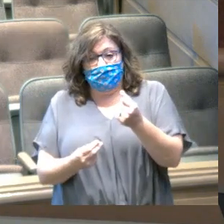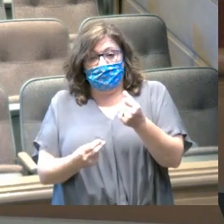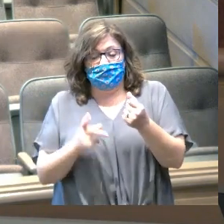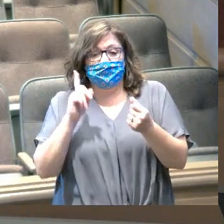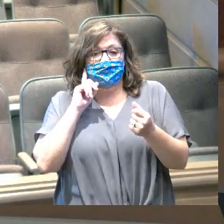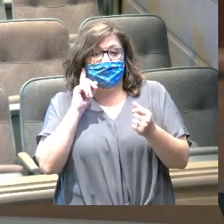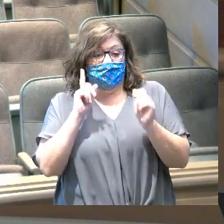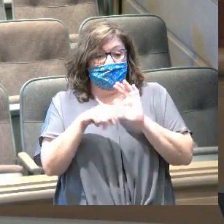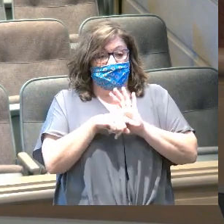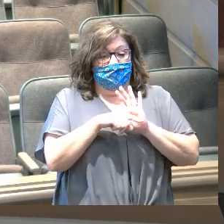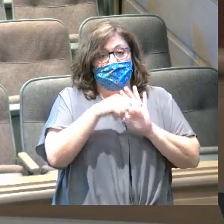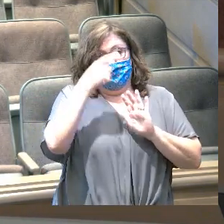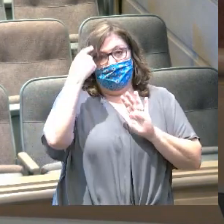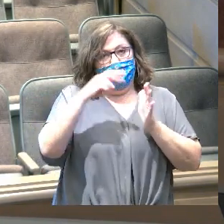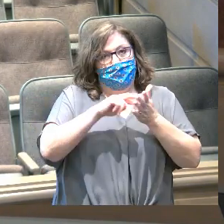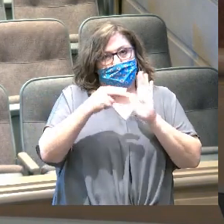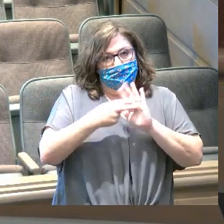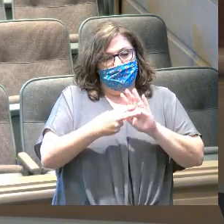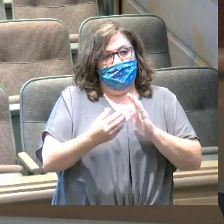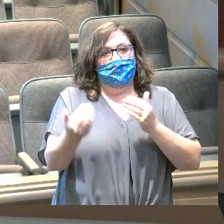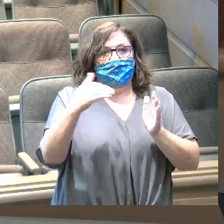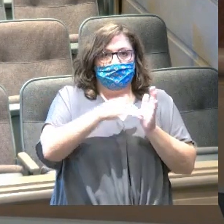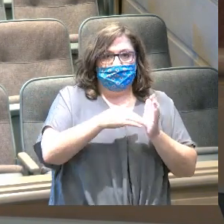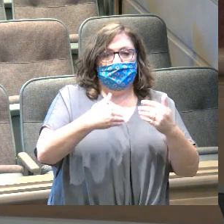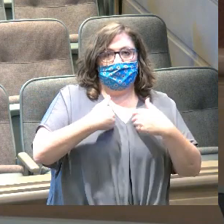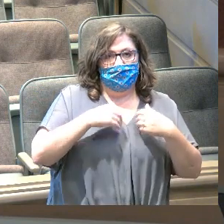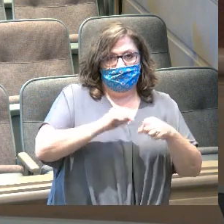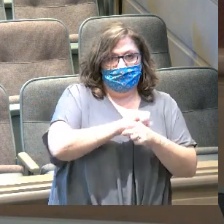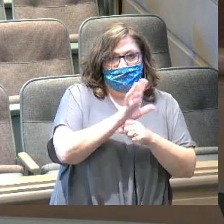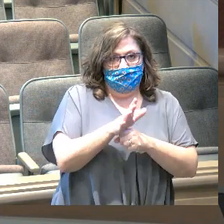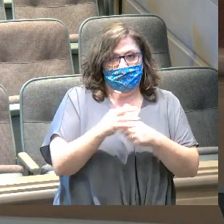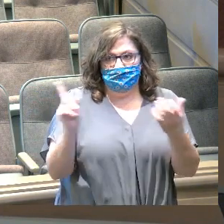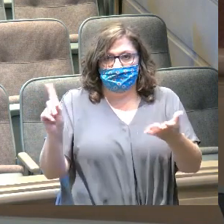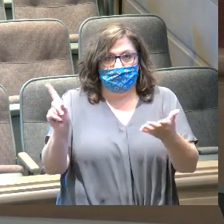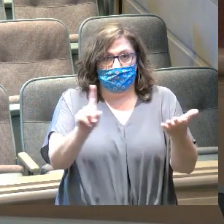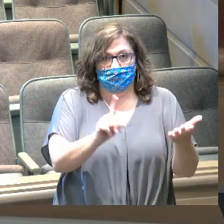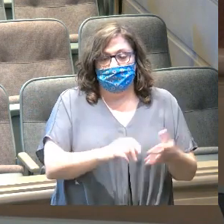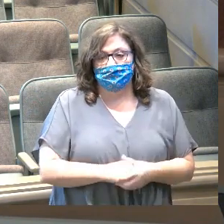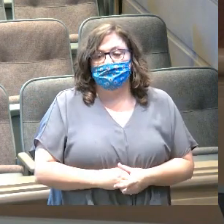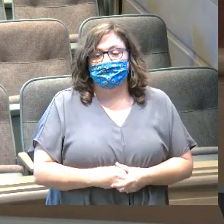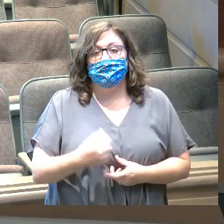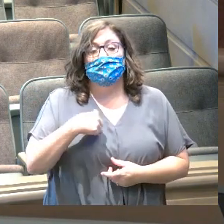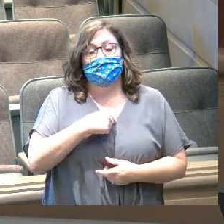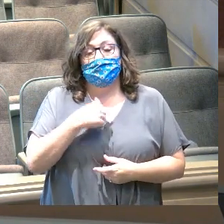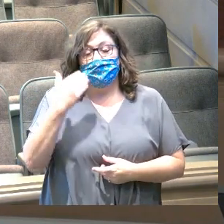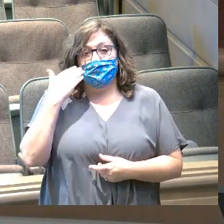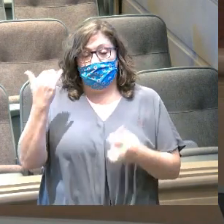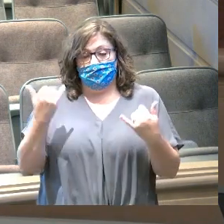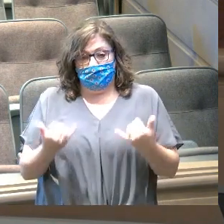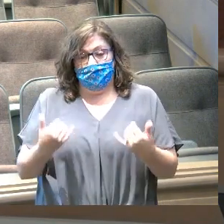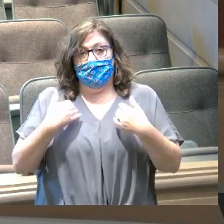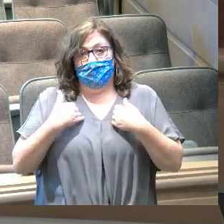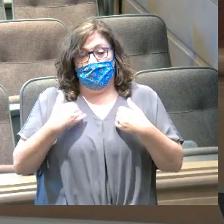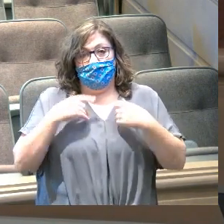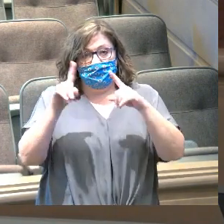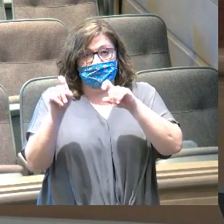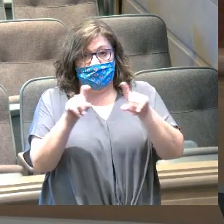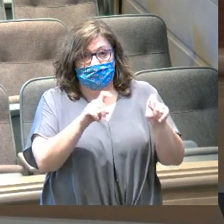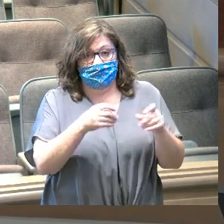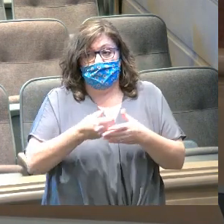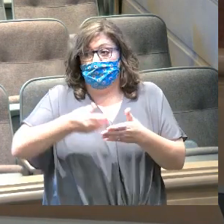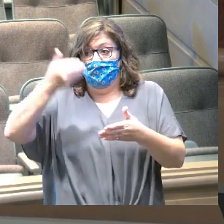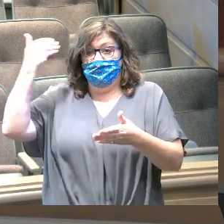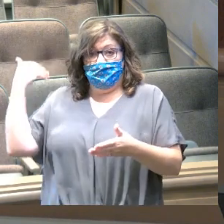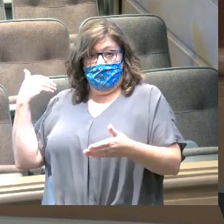of the virus. We know now that we have better testing. In the early days, we had a limited number of testing